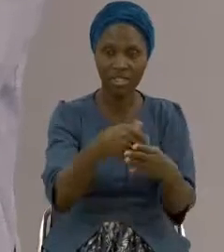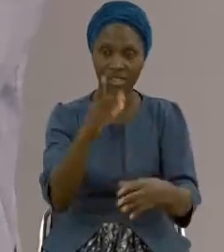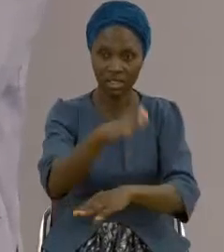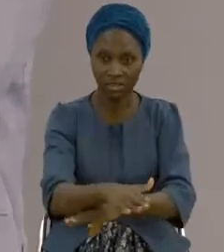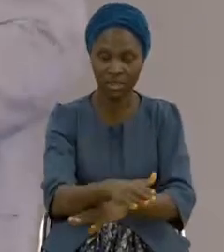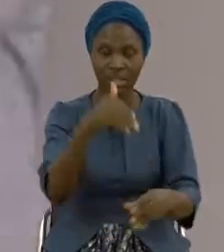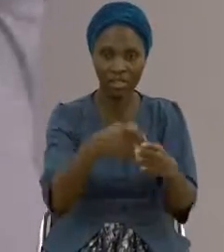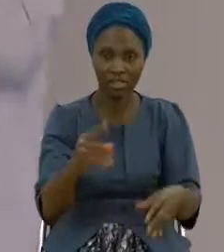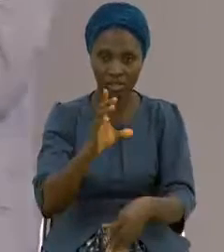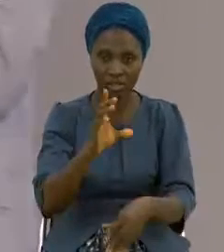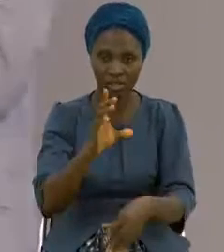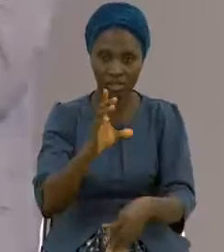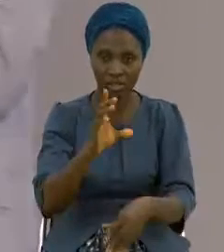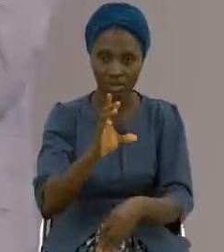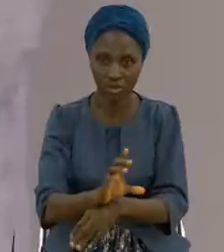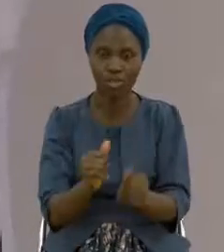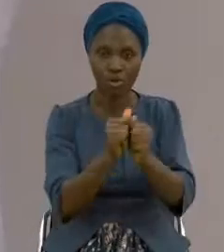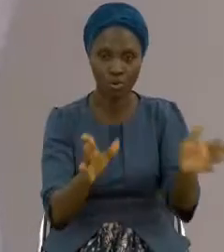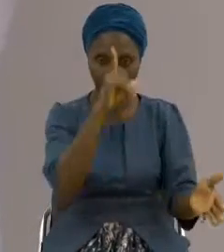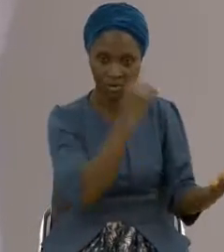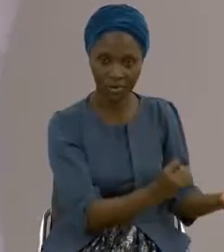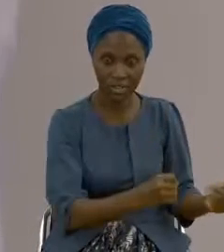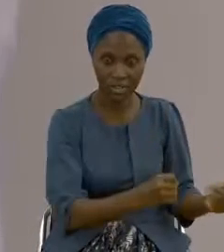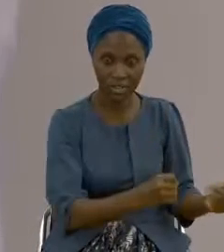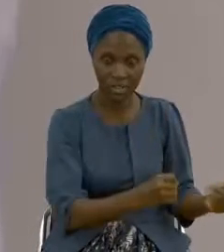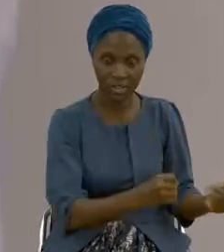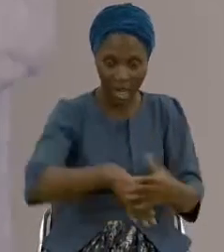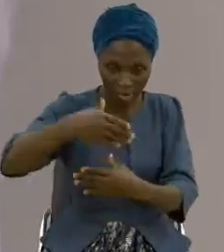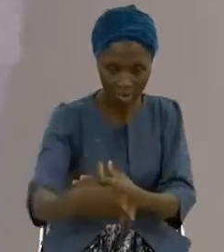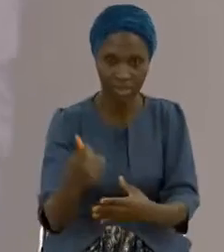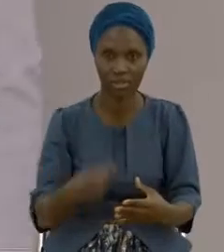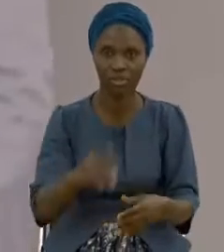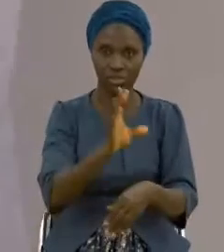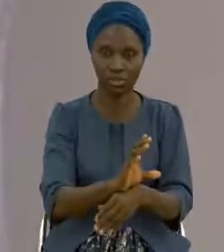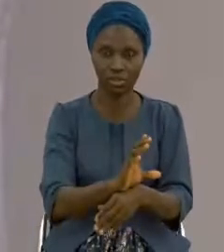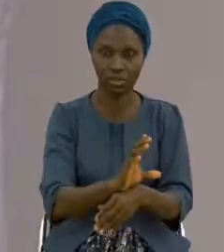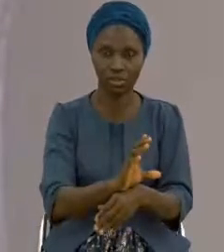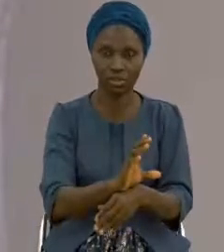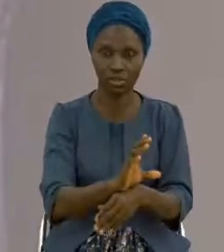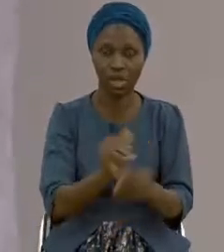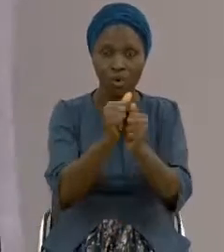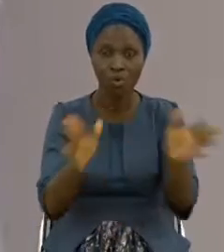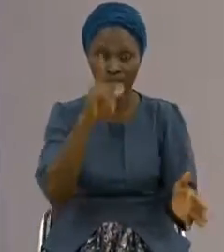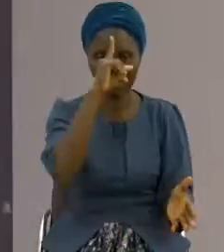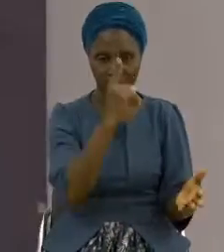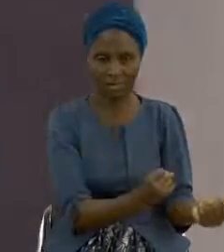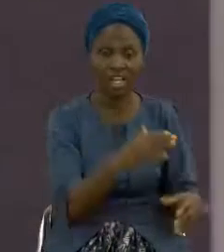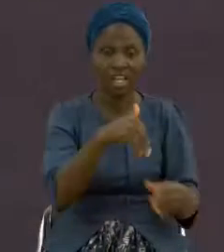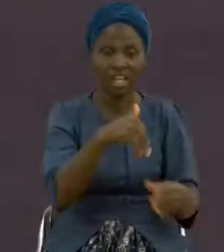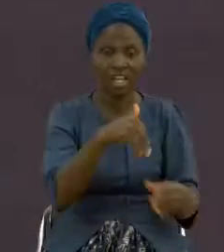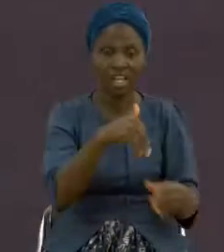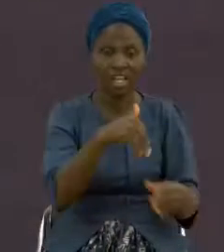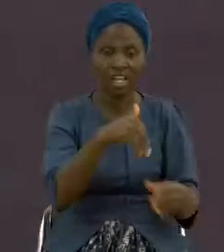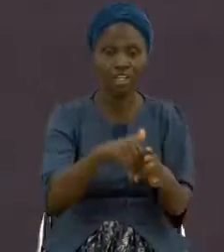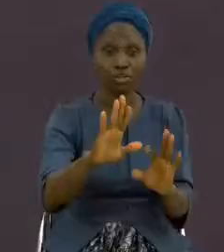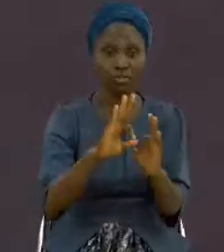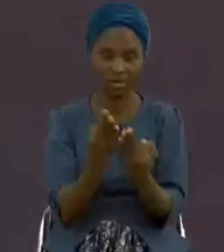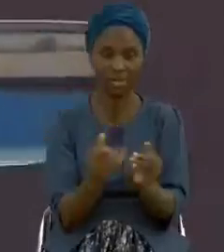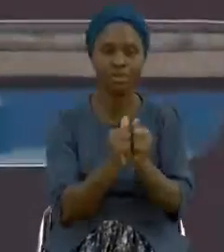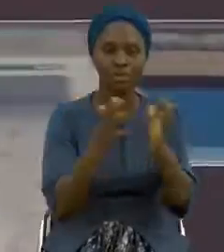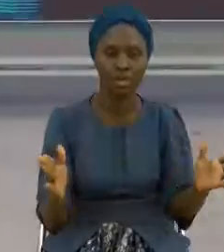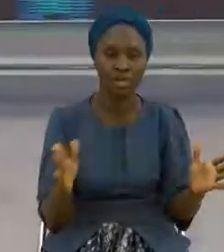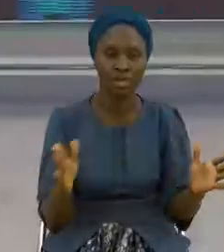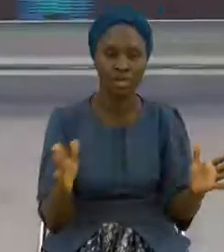the church, without faith in your family, without faith in the community, without faith in